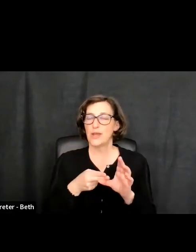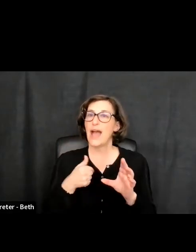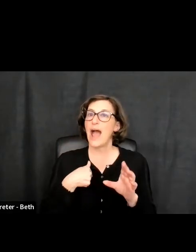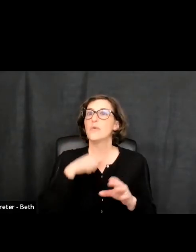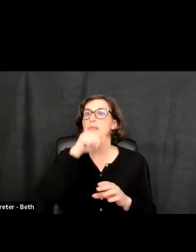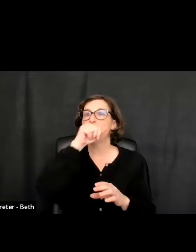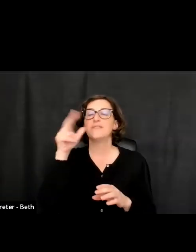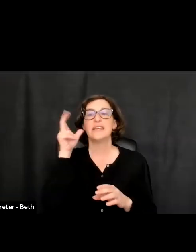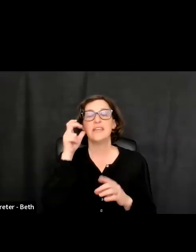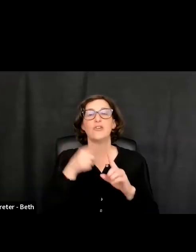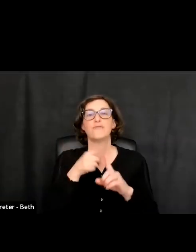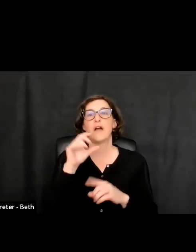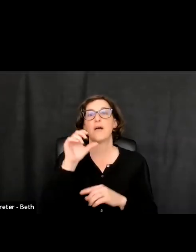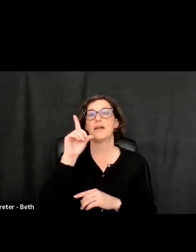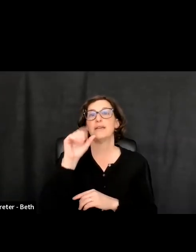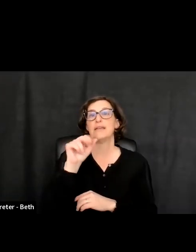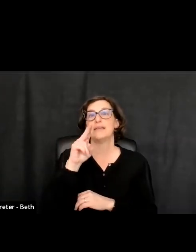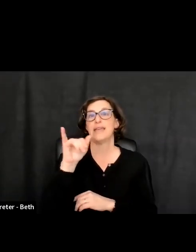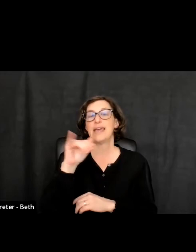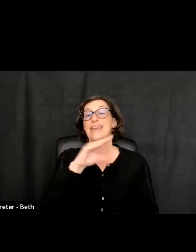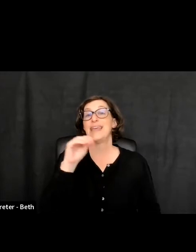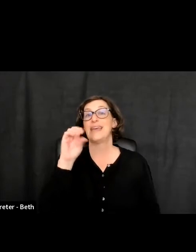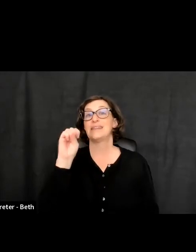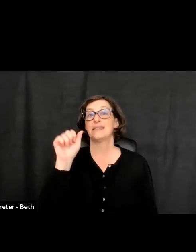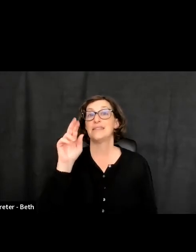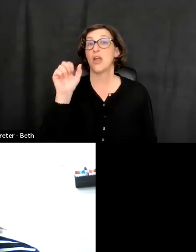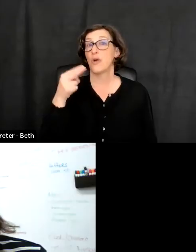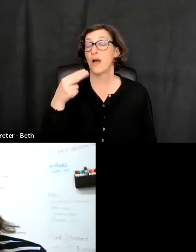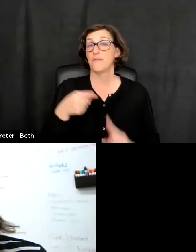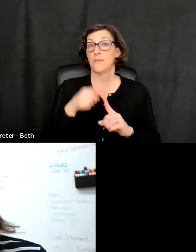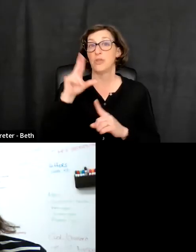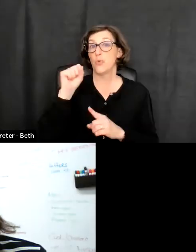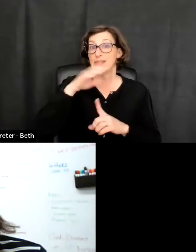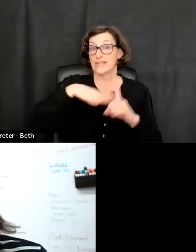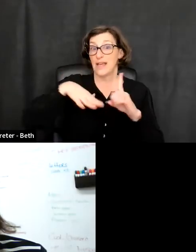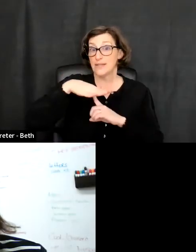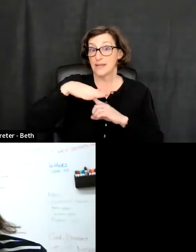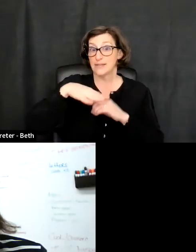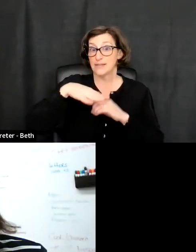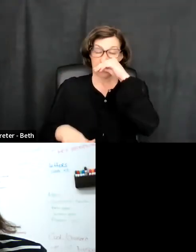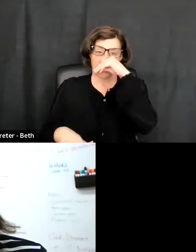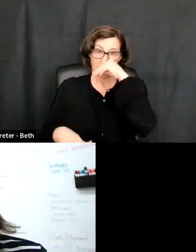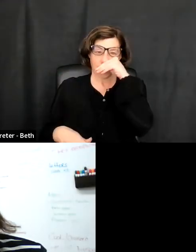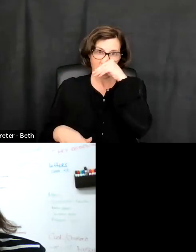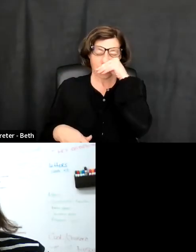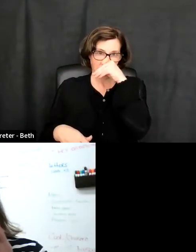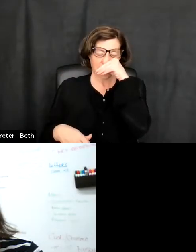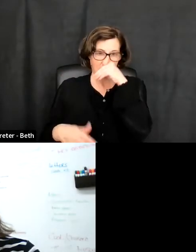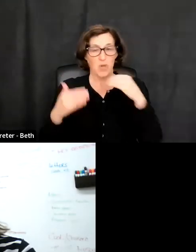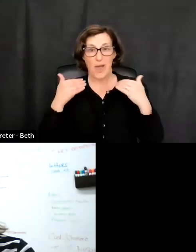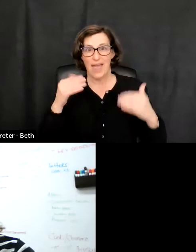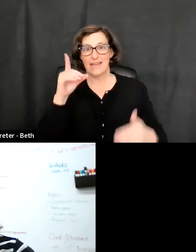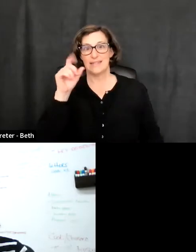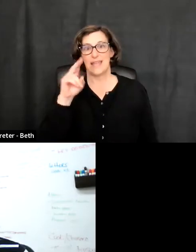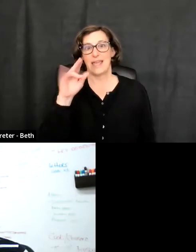Danie and Sarah from the U.S. context, you know, what the counterpart to that might look like from your experience here. But yes, please, Danie, go ahead.